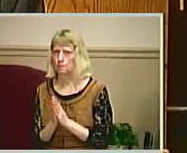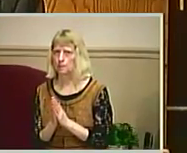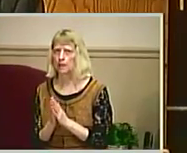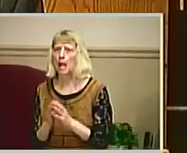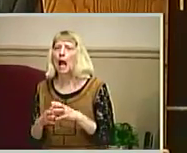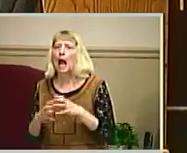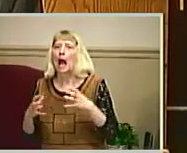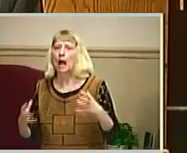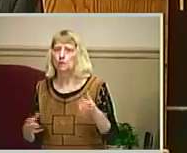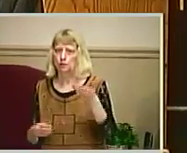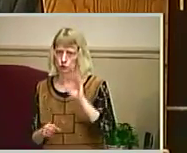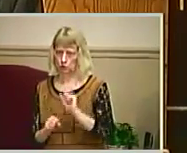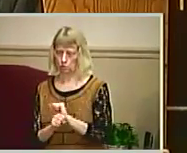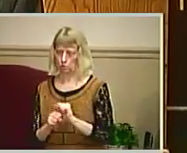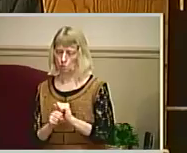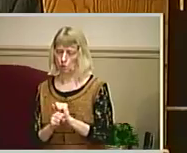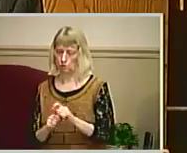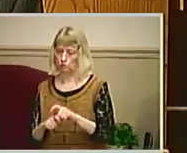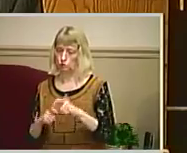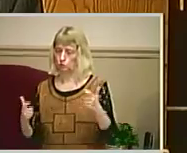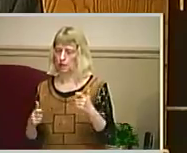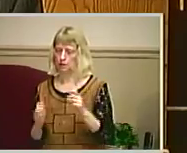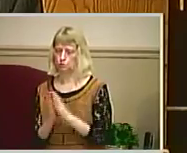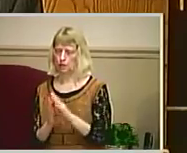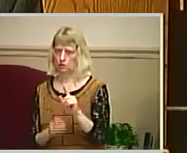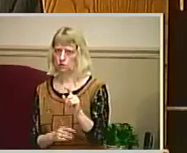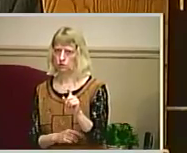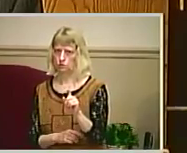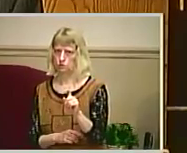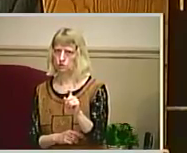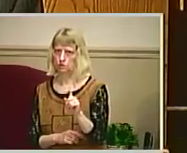How much would we see God work with great prayer?